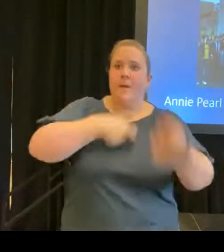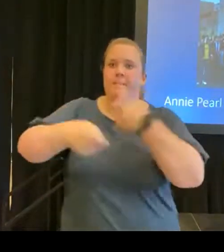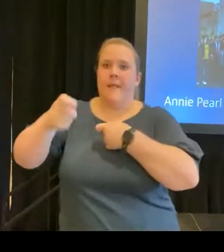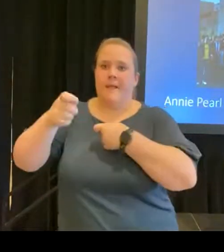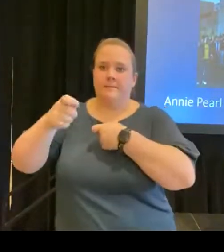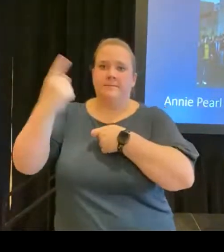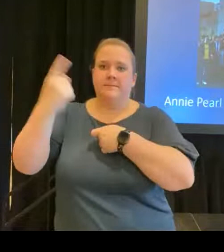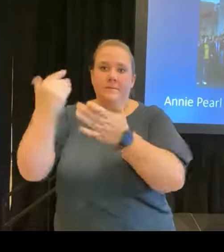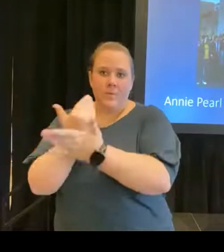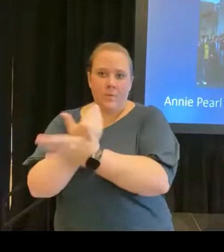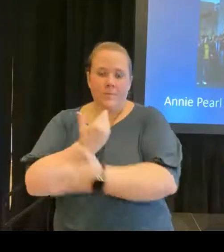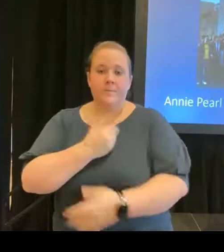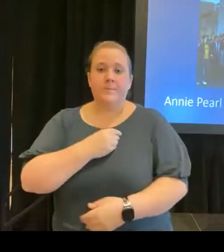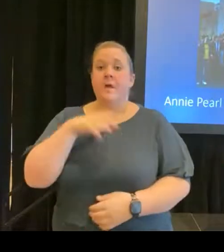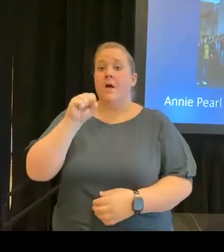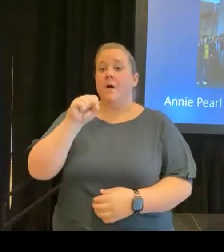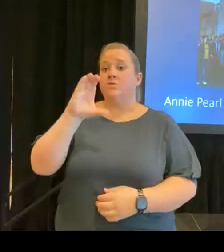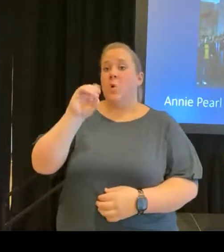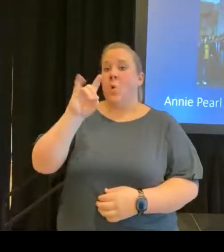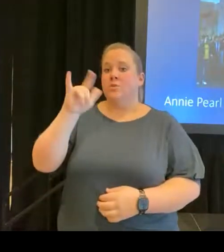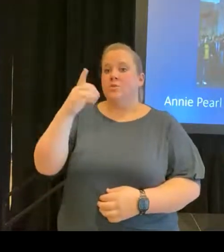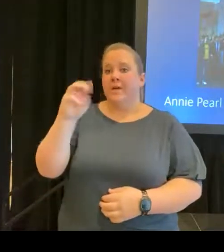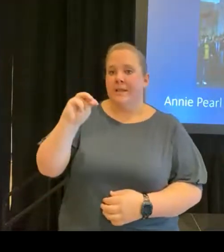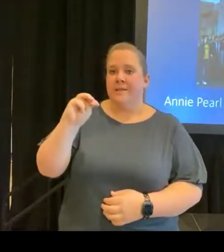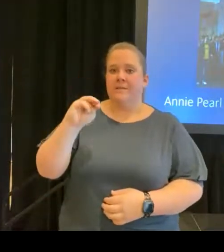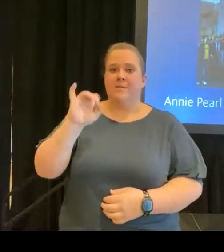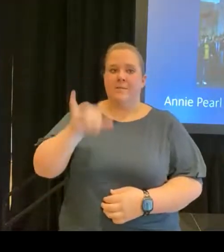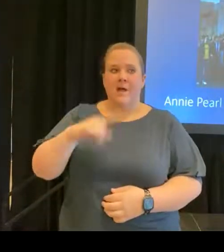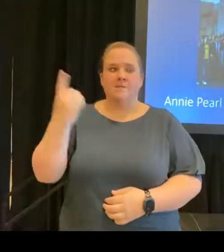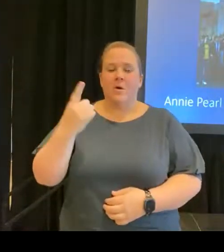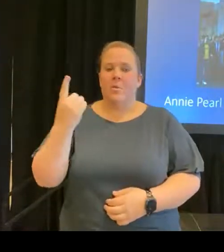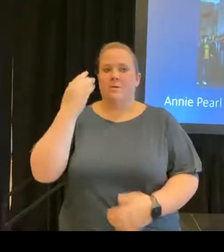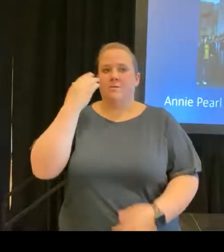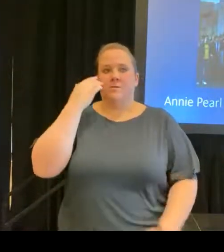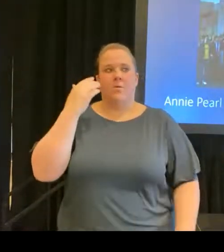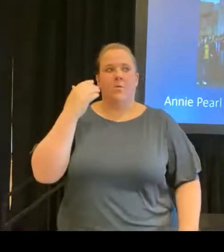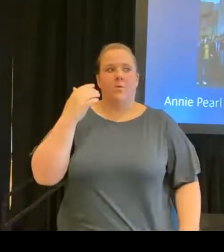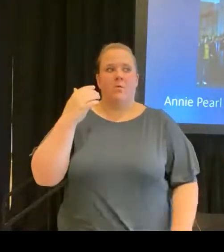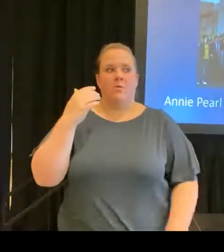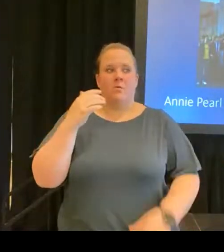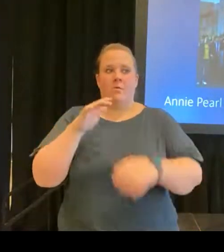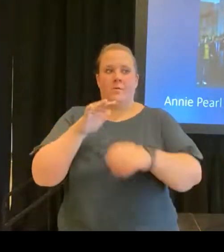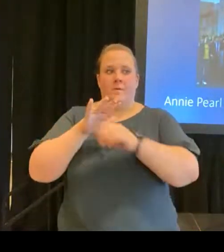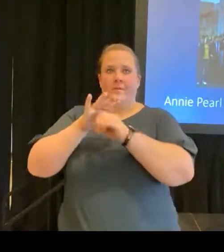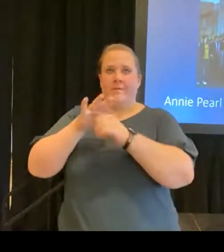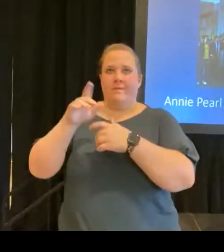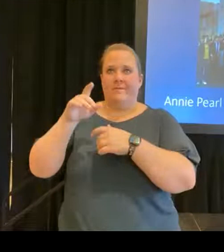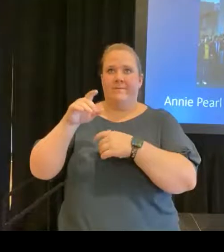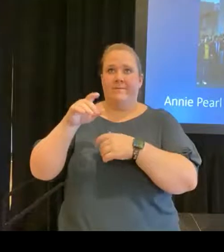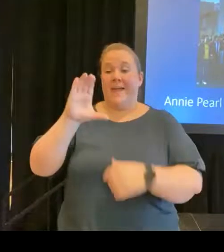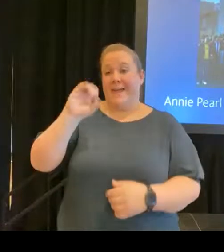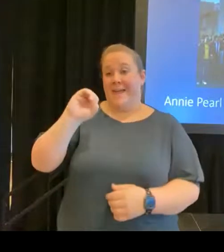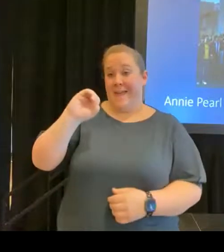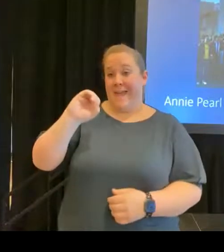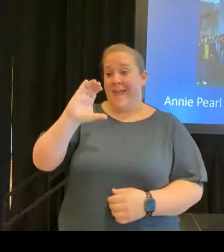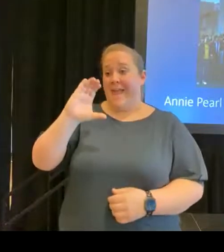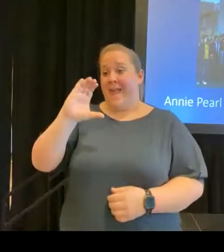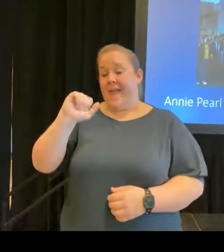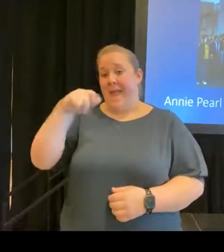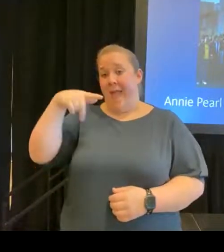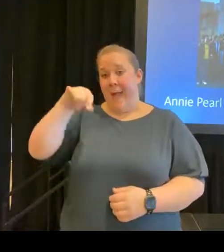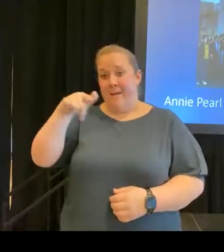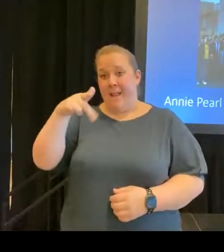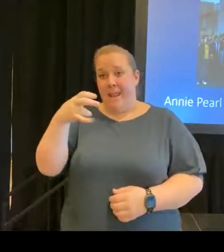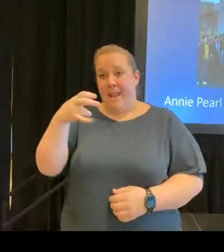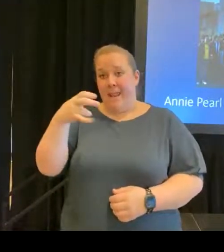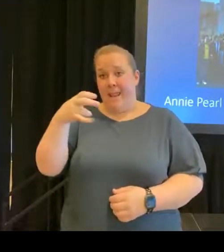else, right? Socialism was always the go-between like the oppressive capitalist system and this utopia they